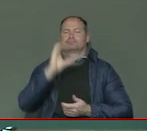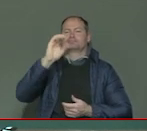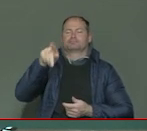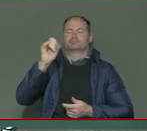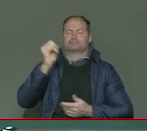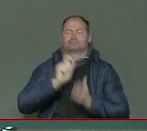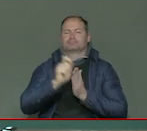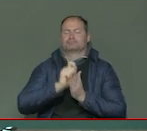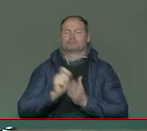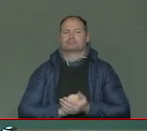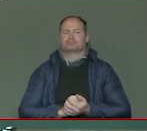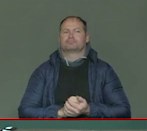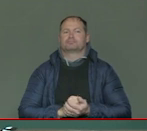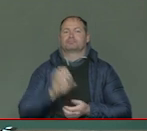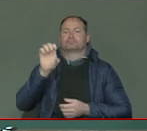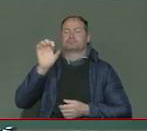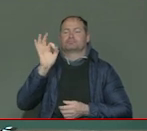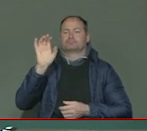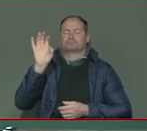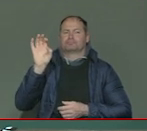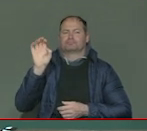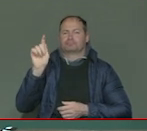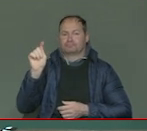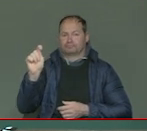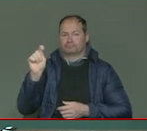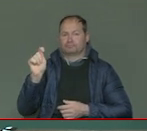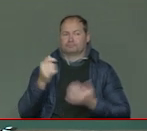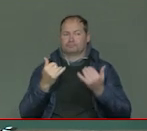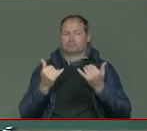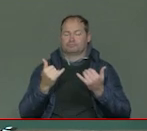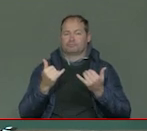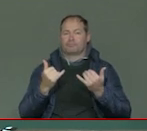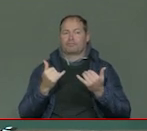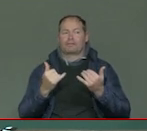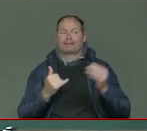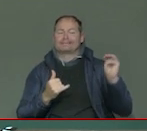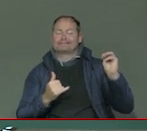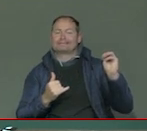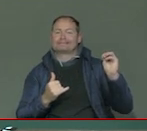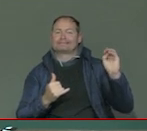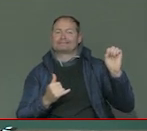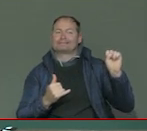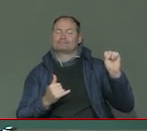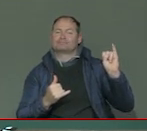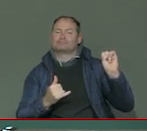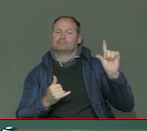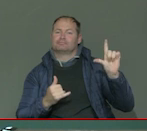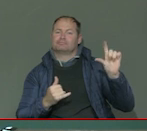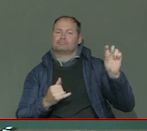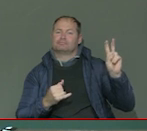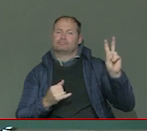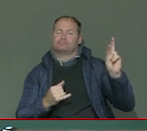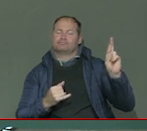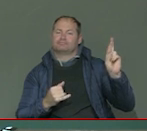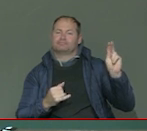Now EFT 474 payment for 5262 was in favor of Silverton radiators. The bank